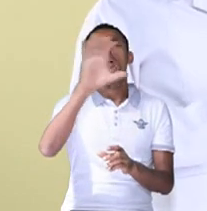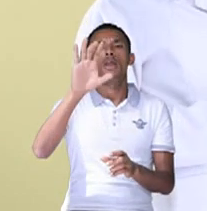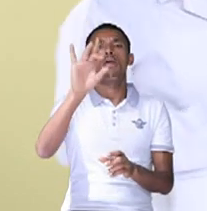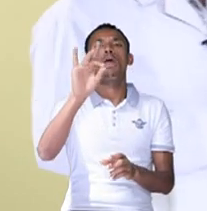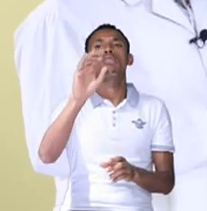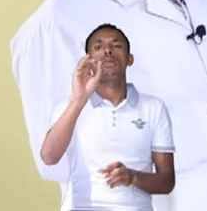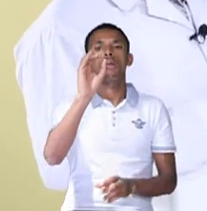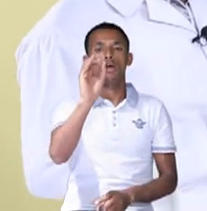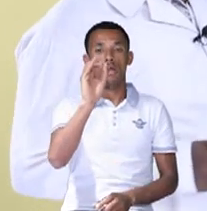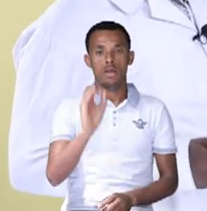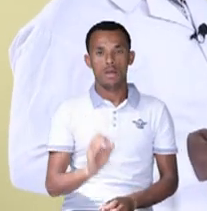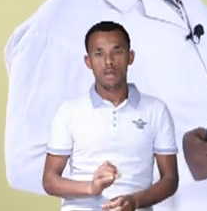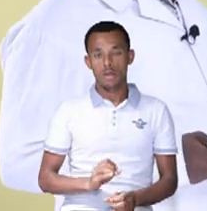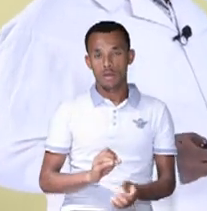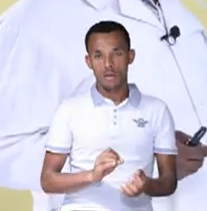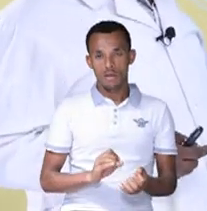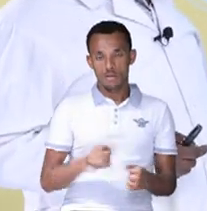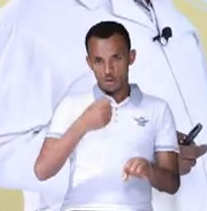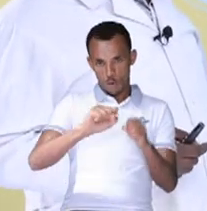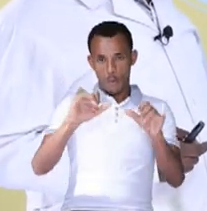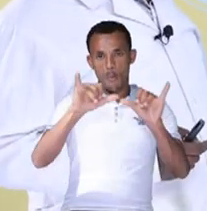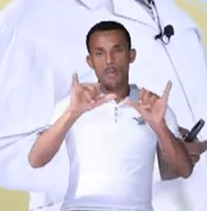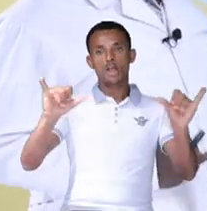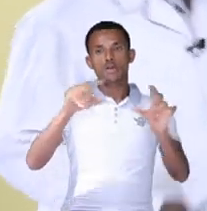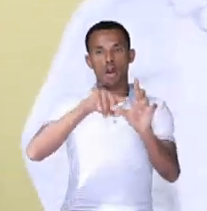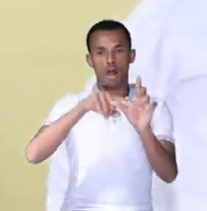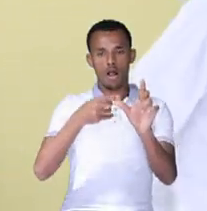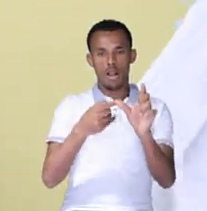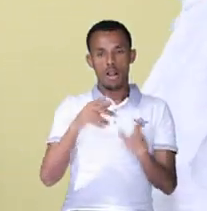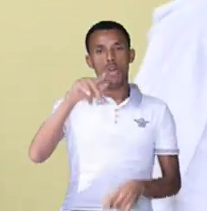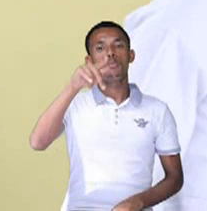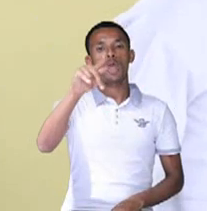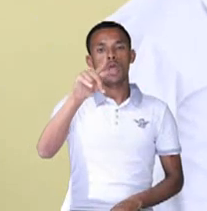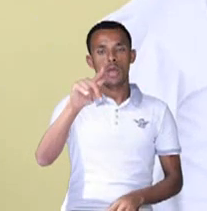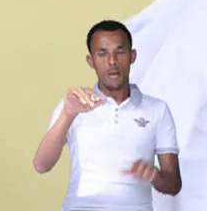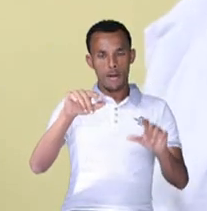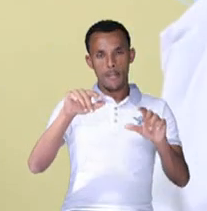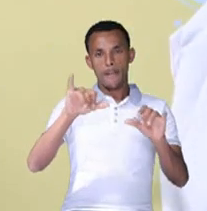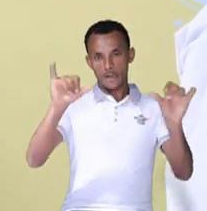180 degree. So, measure angle P